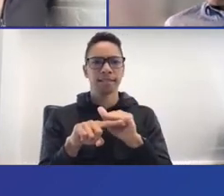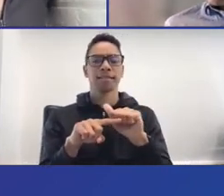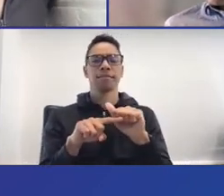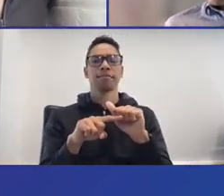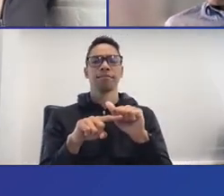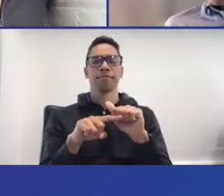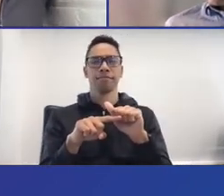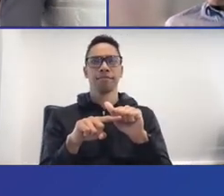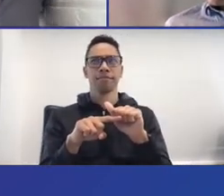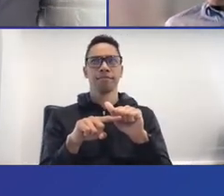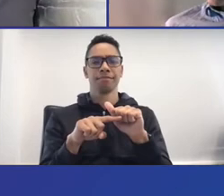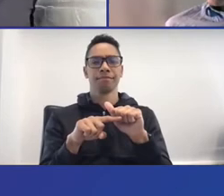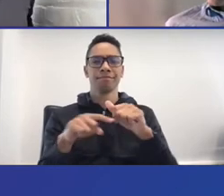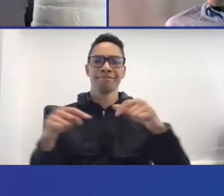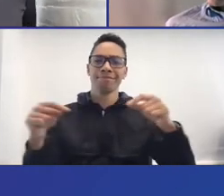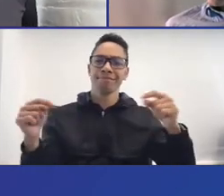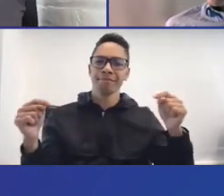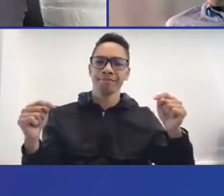this as a